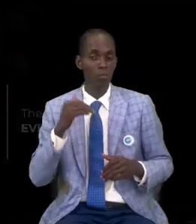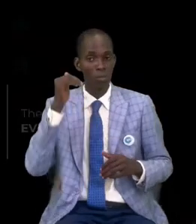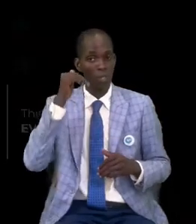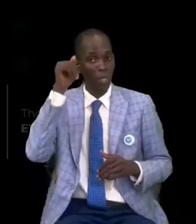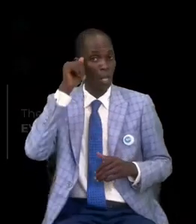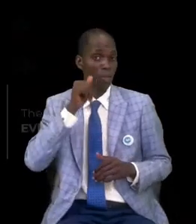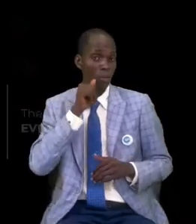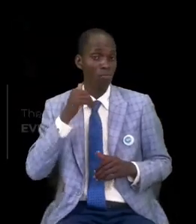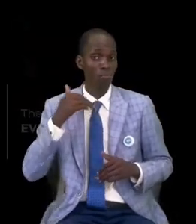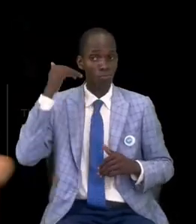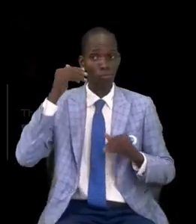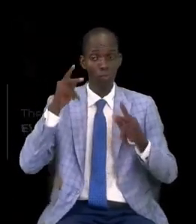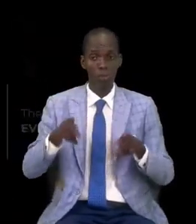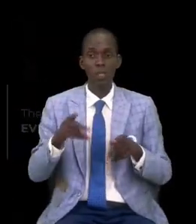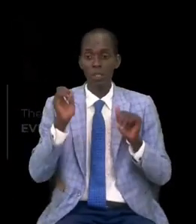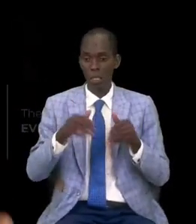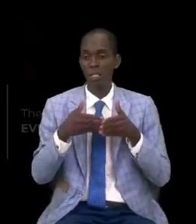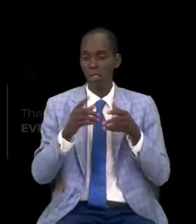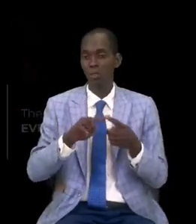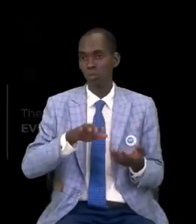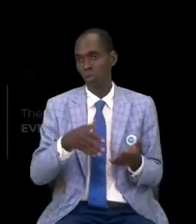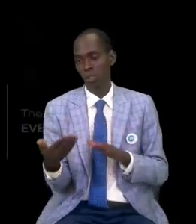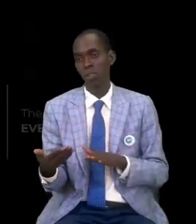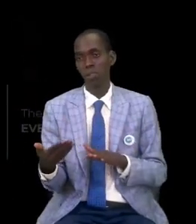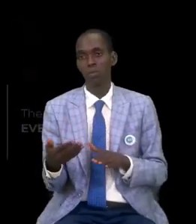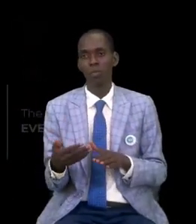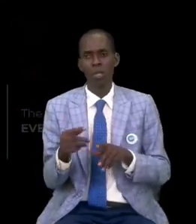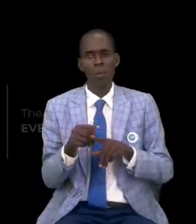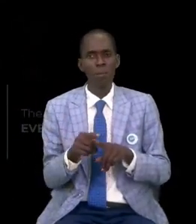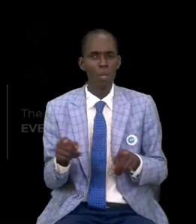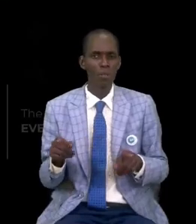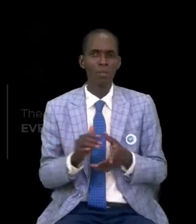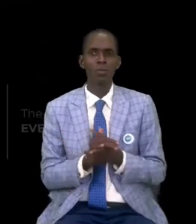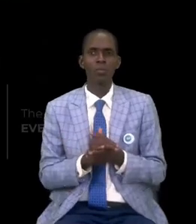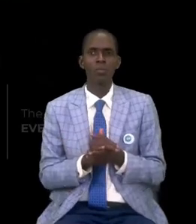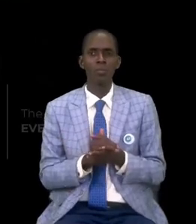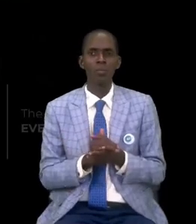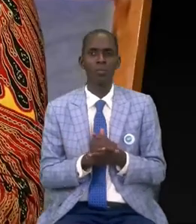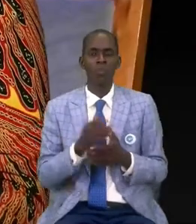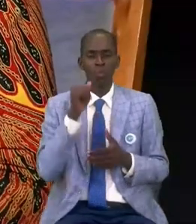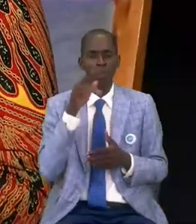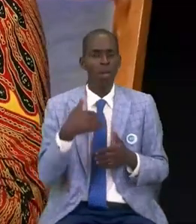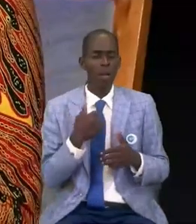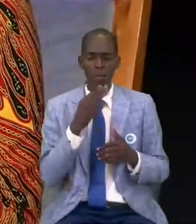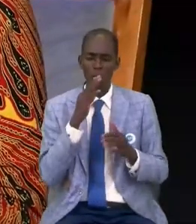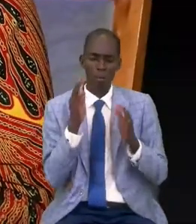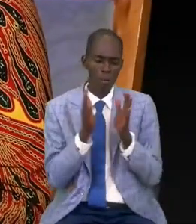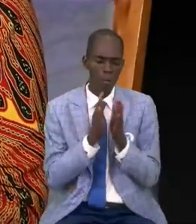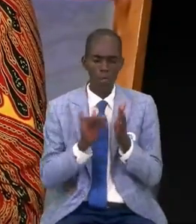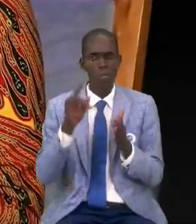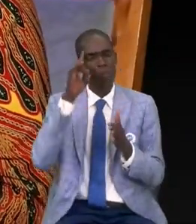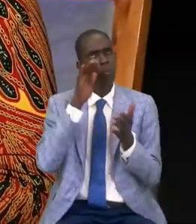But I've been praying, believing God that one day God will see me through. On